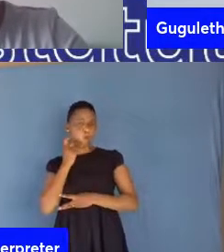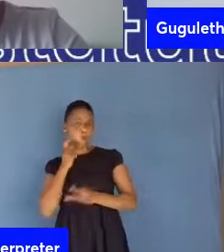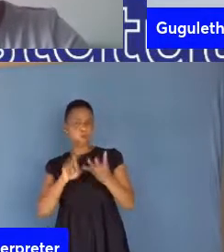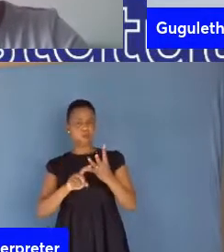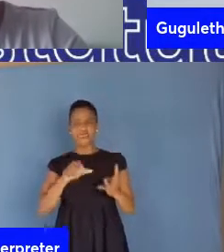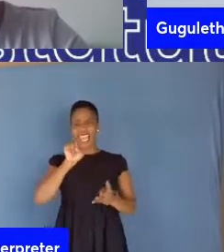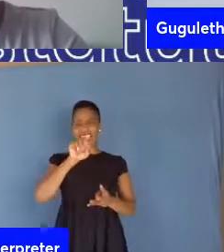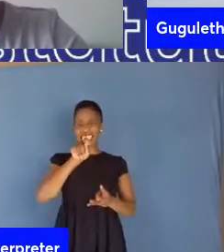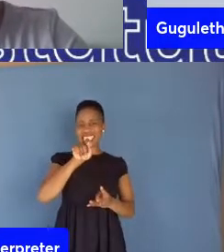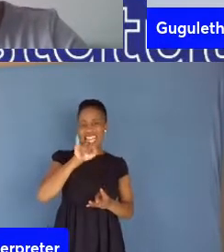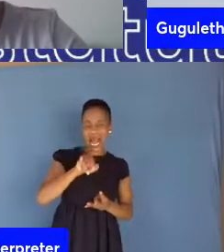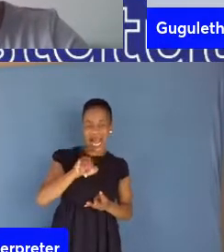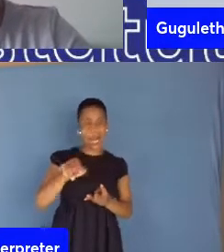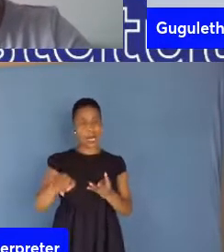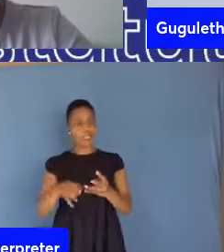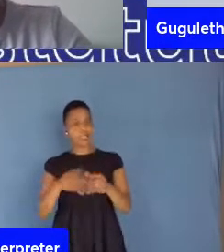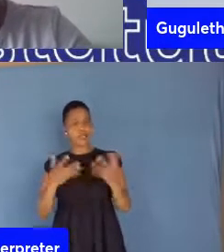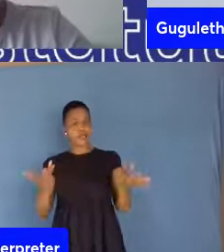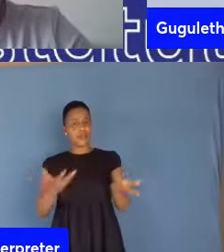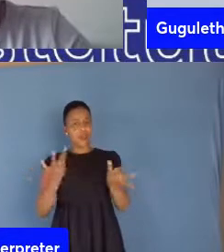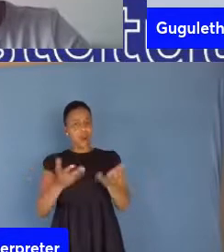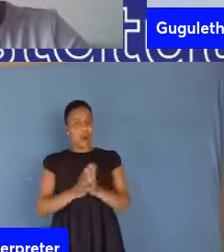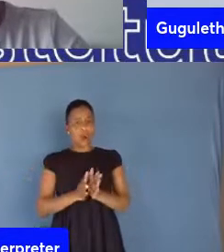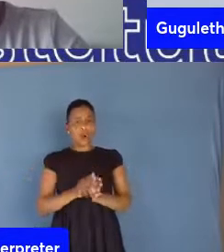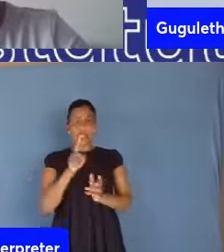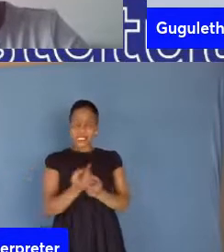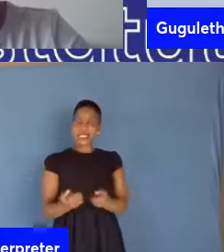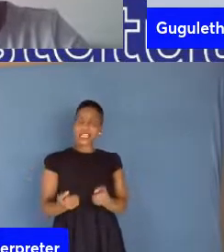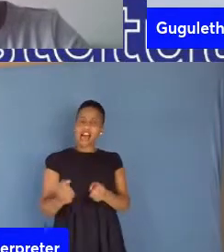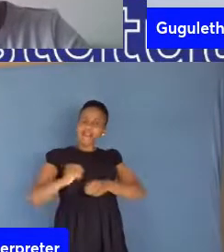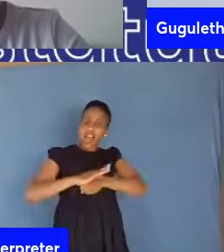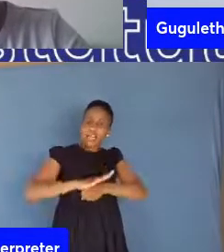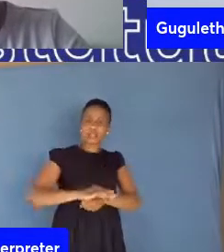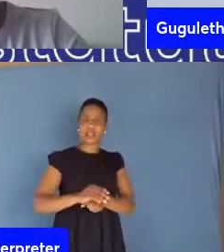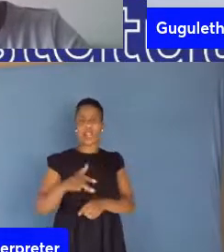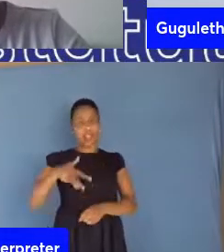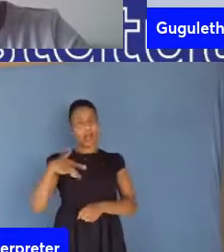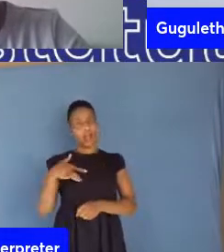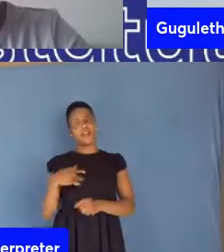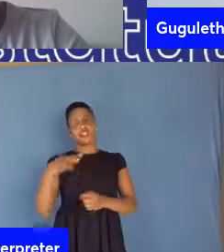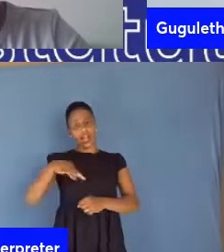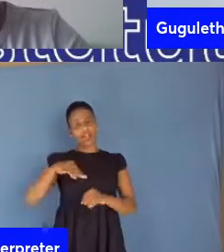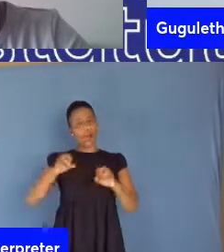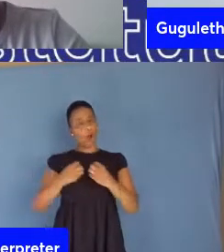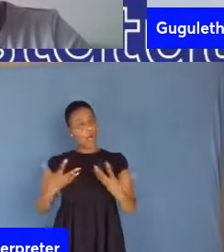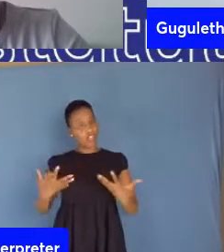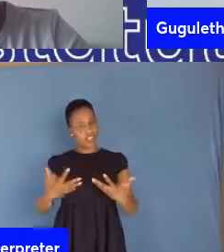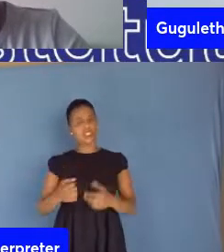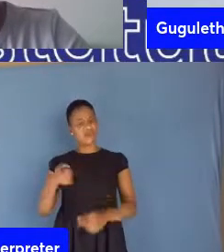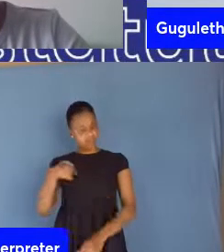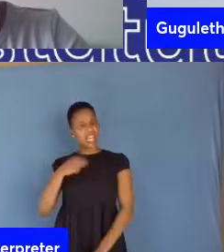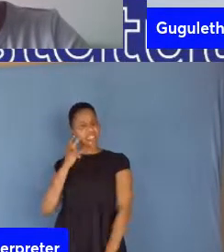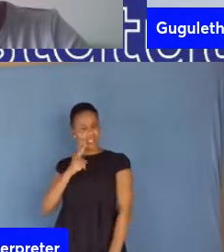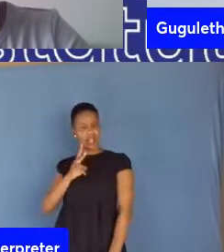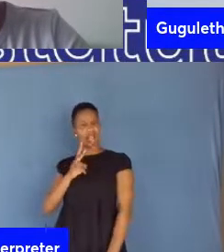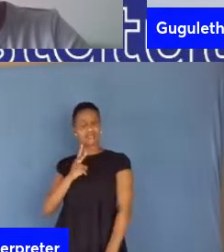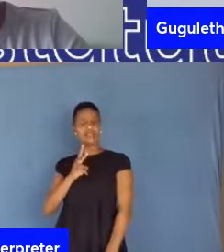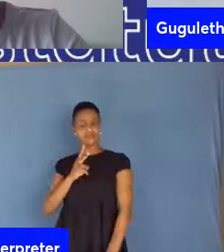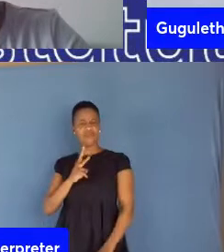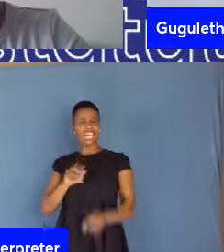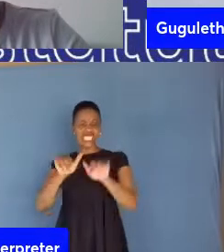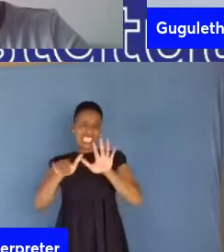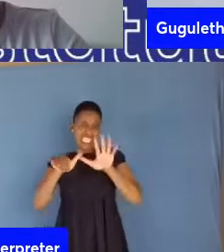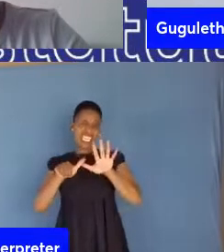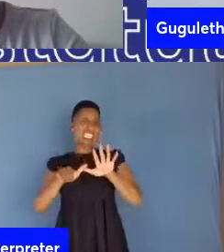STIs and how it impacts on the lives of girls, I consider 16 to be quite a young age. I would have thought that